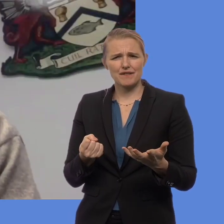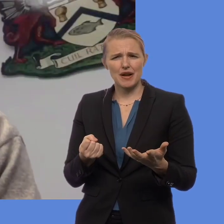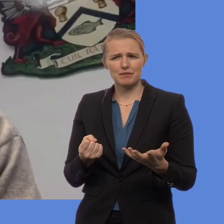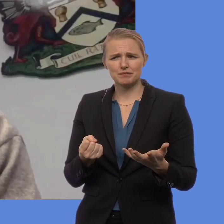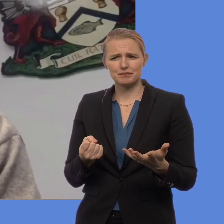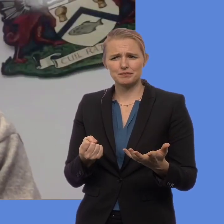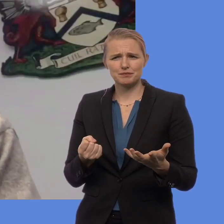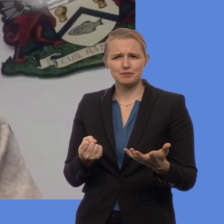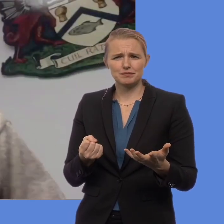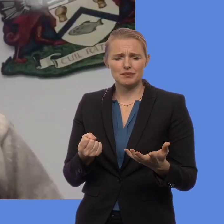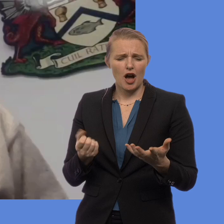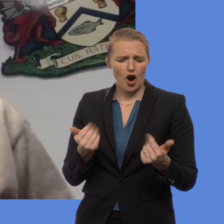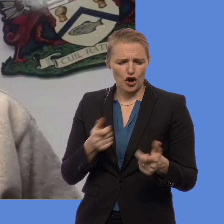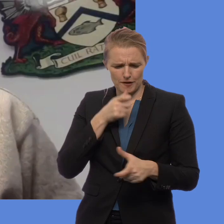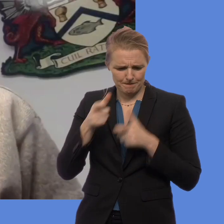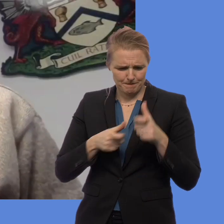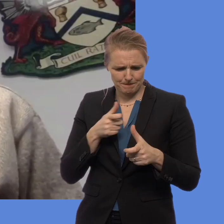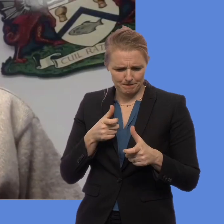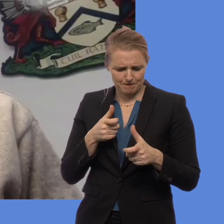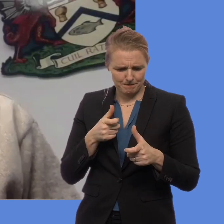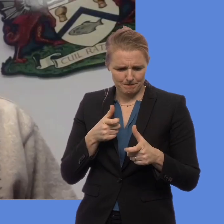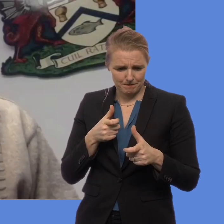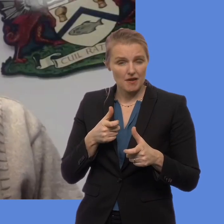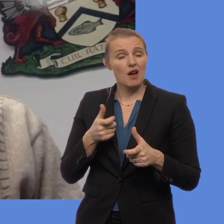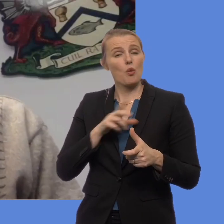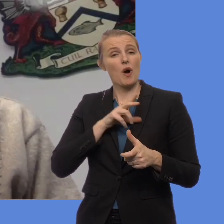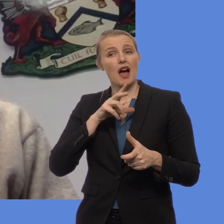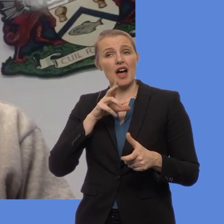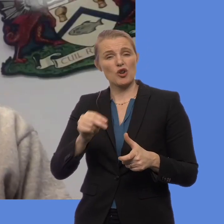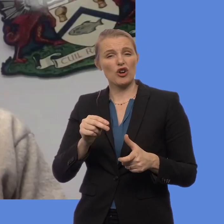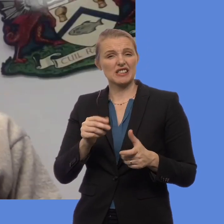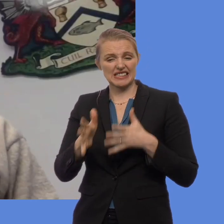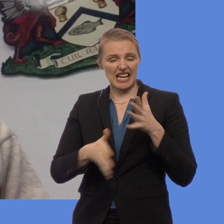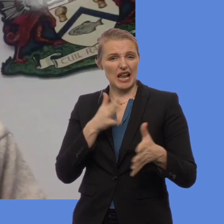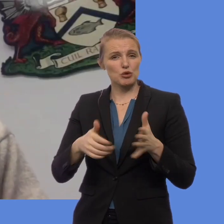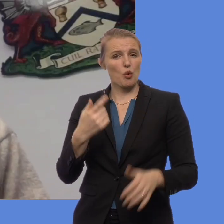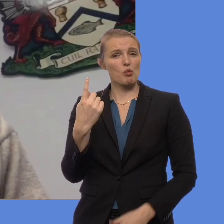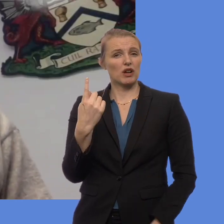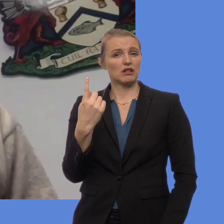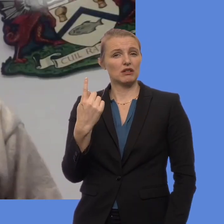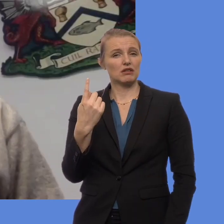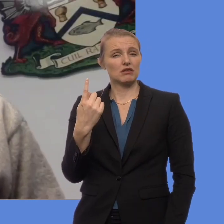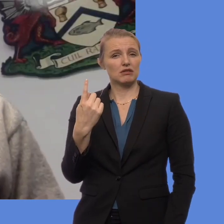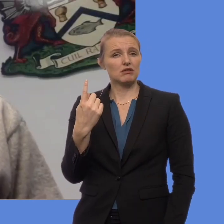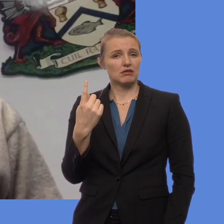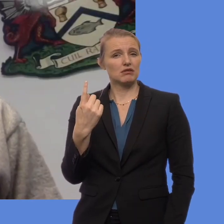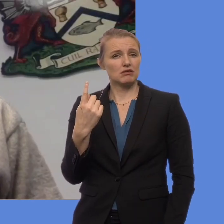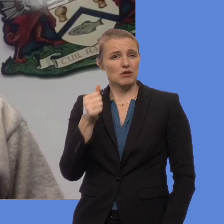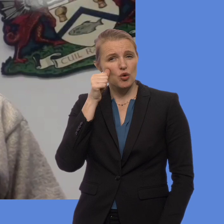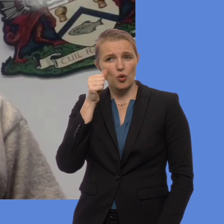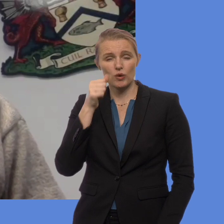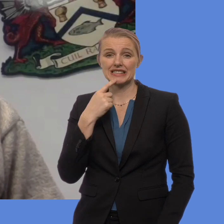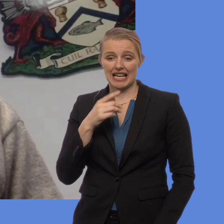That's phone. We threw it out the window. Is there a co-designed standardisation of sign language? When we talk about 96%